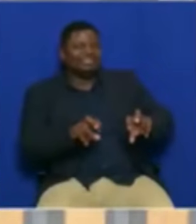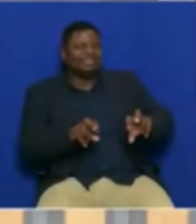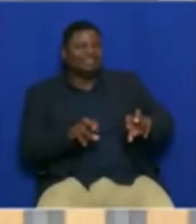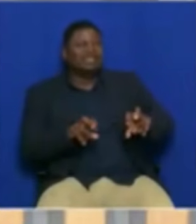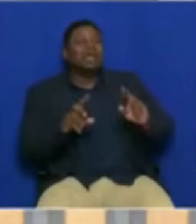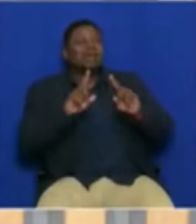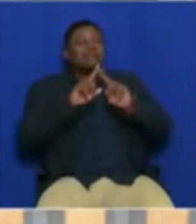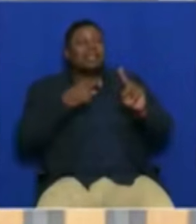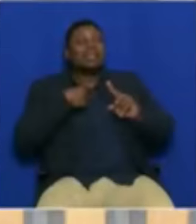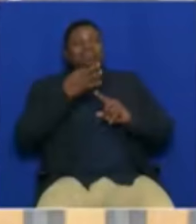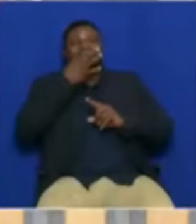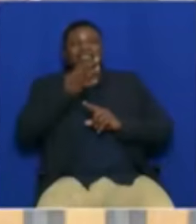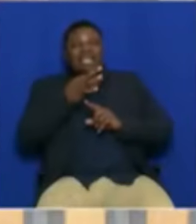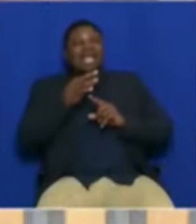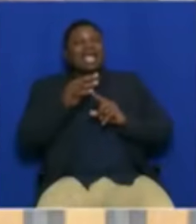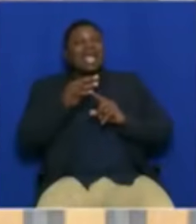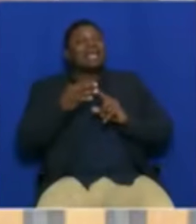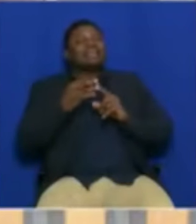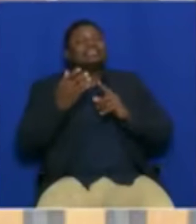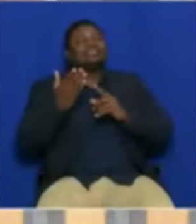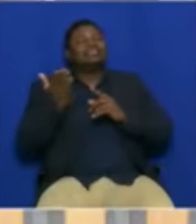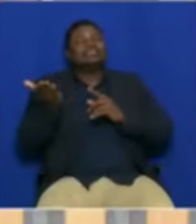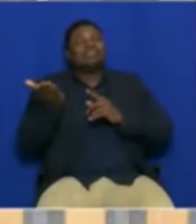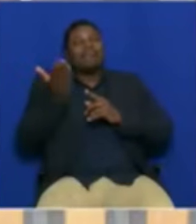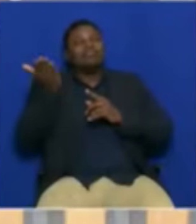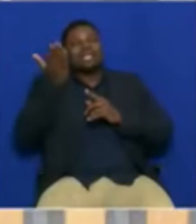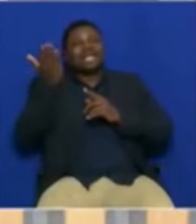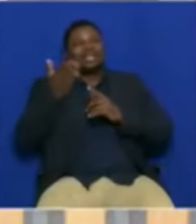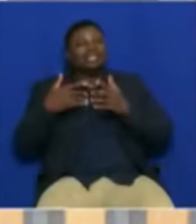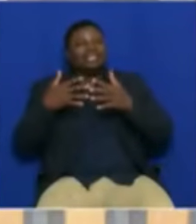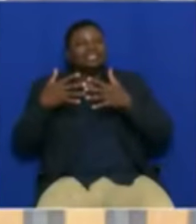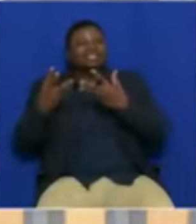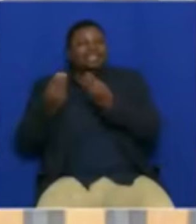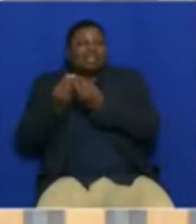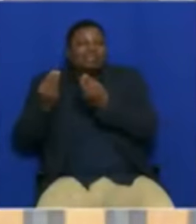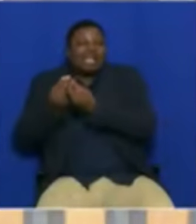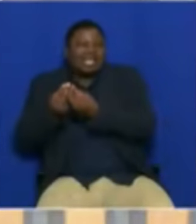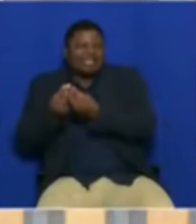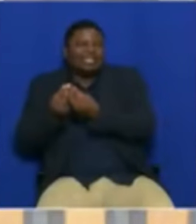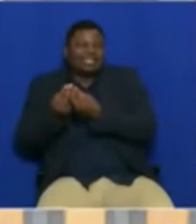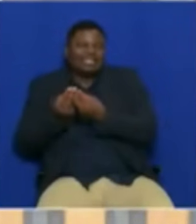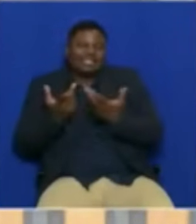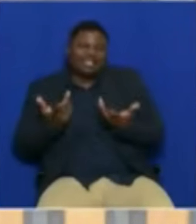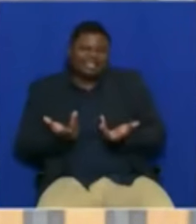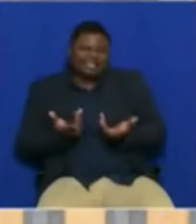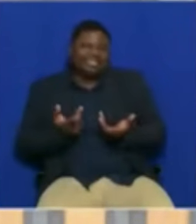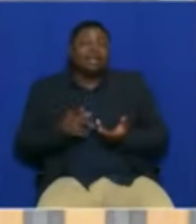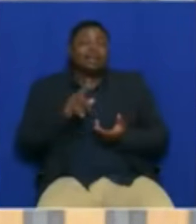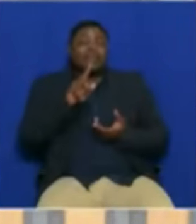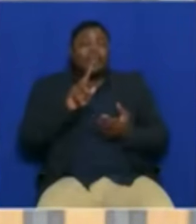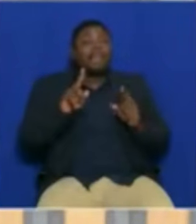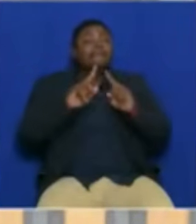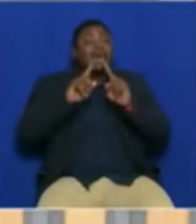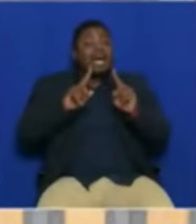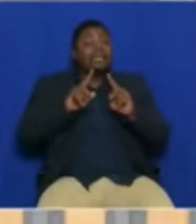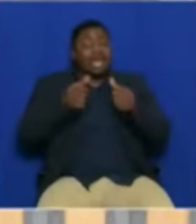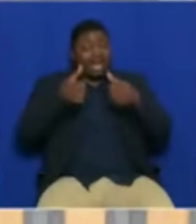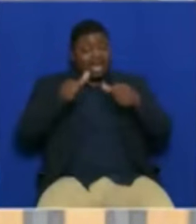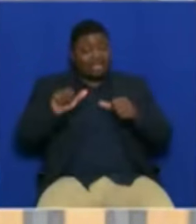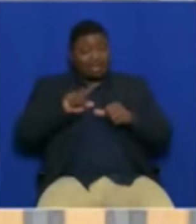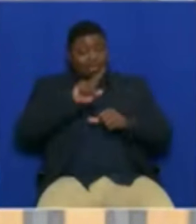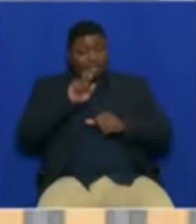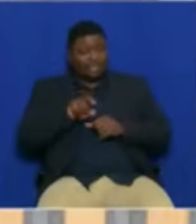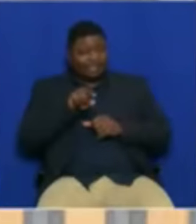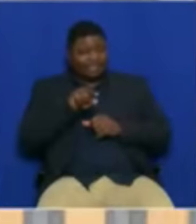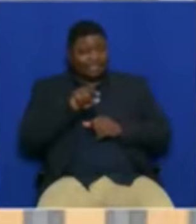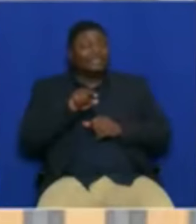other question, before you said the last things you said, my other question was, if you come across what exactly? If you come across